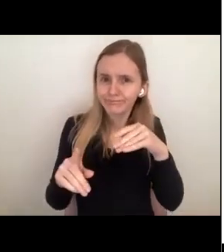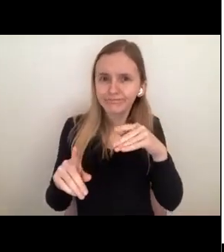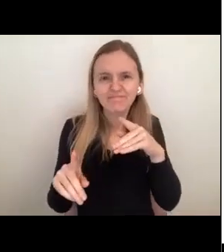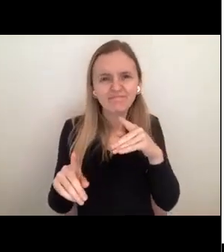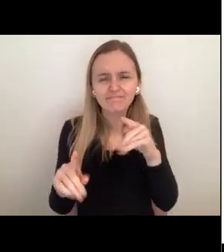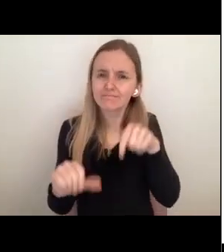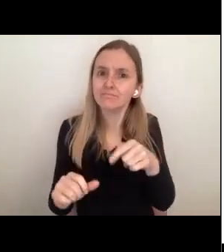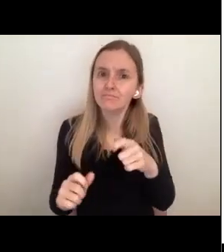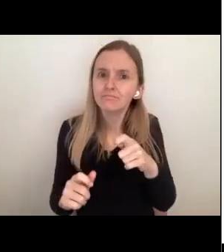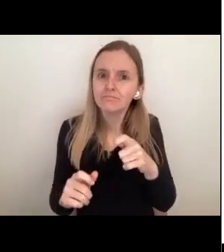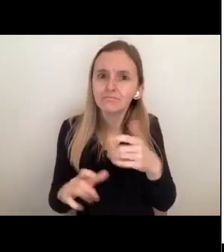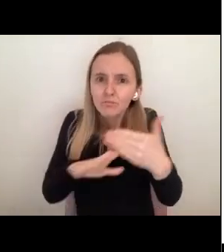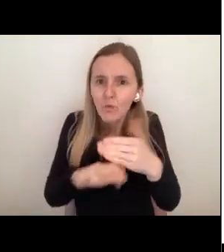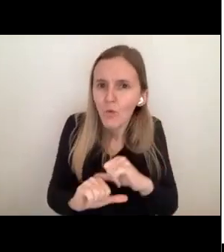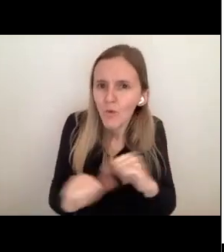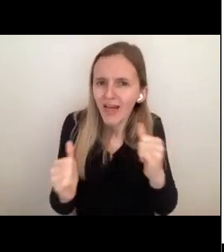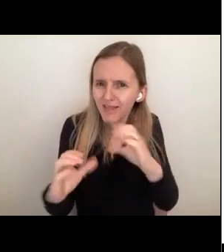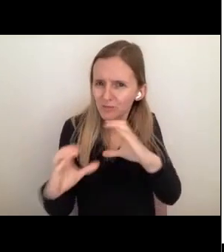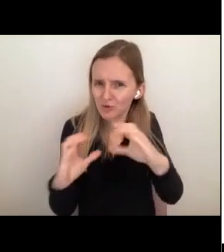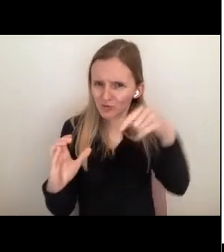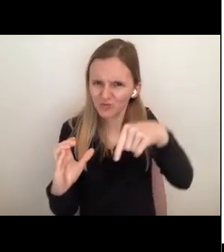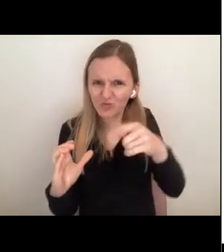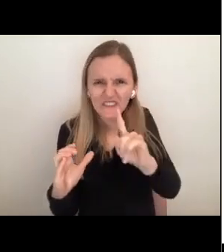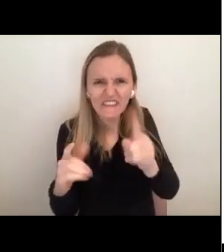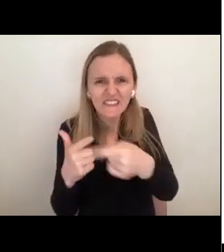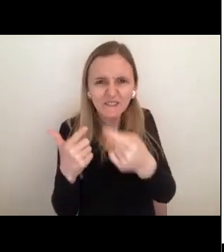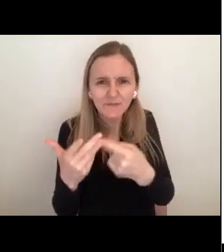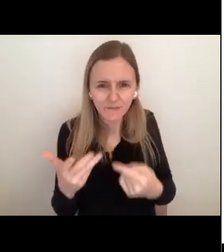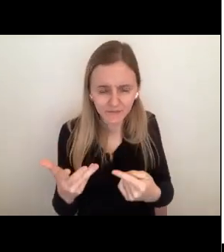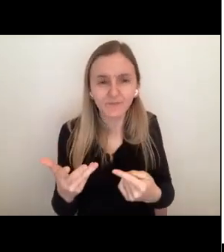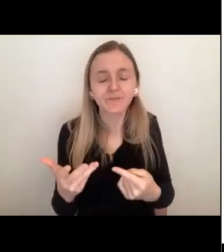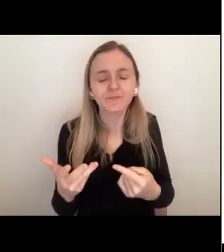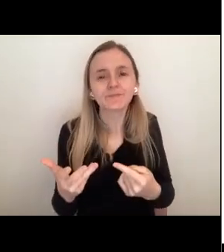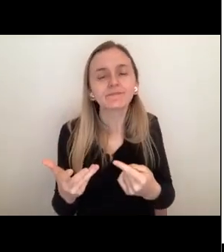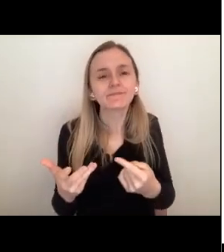is, we might want to think about now about